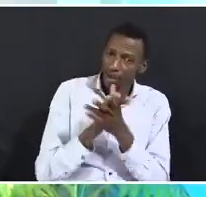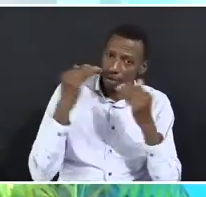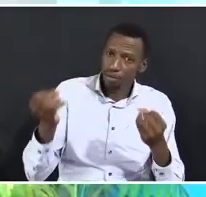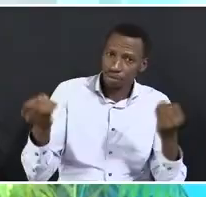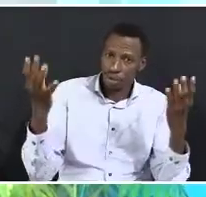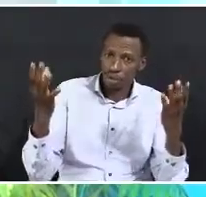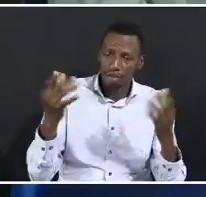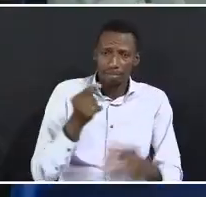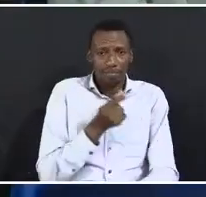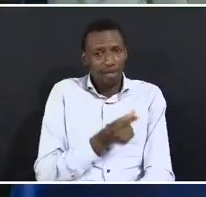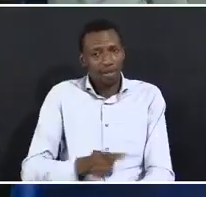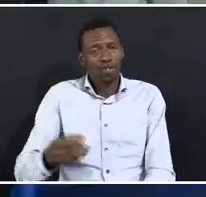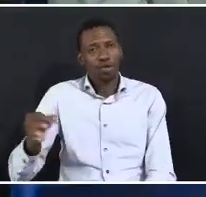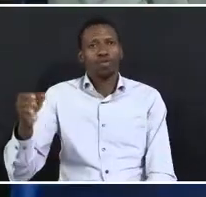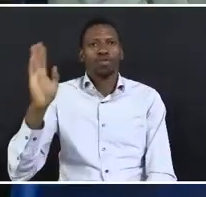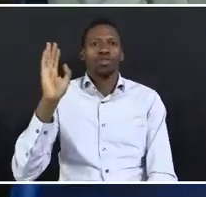God!